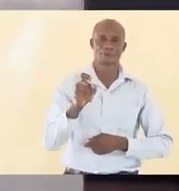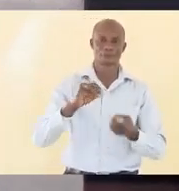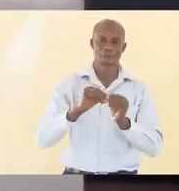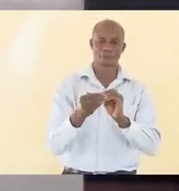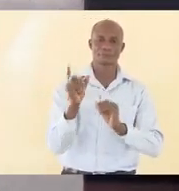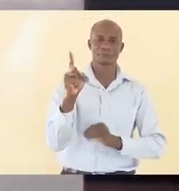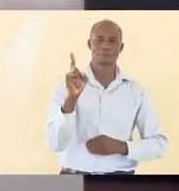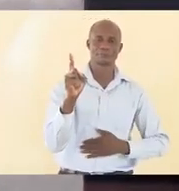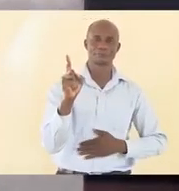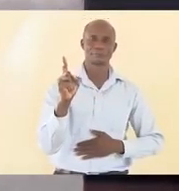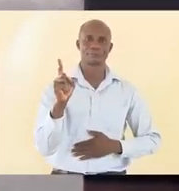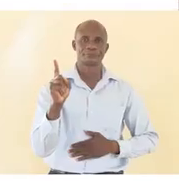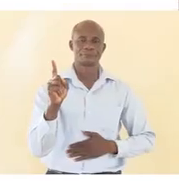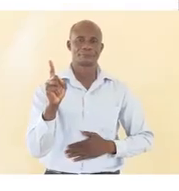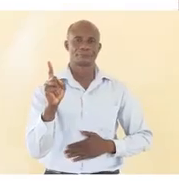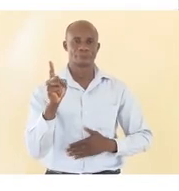Question number one.